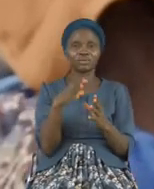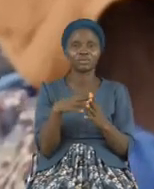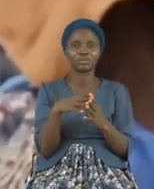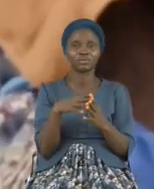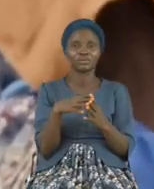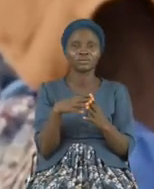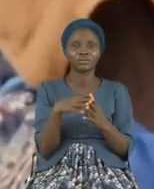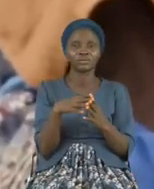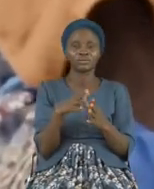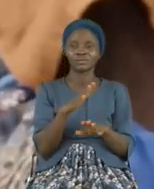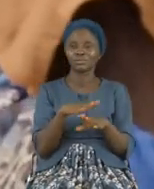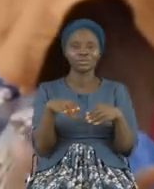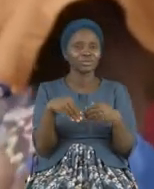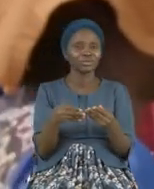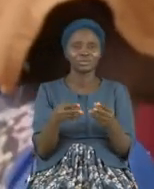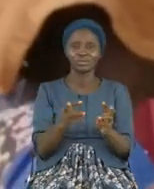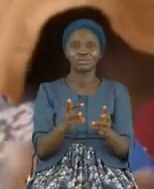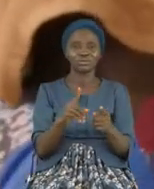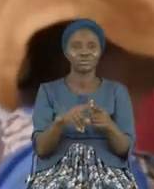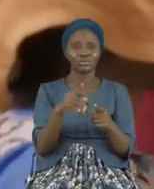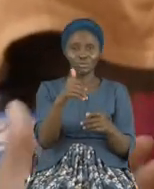Don't give chance to your old self.